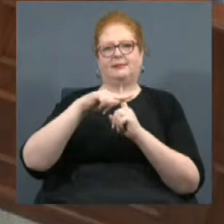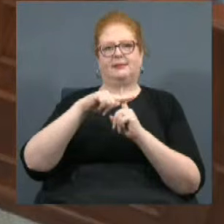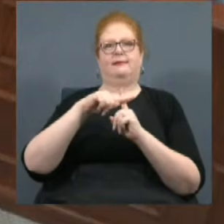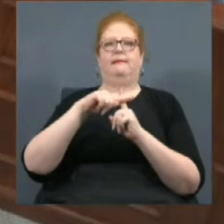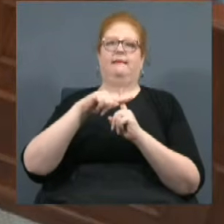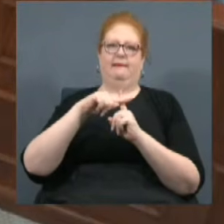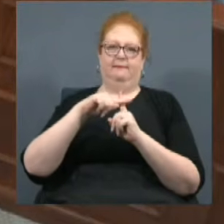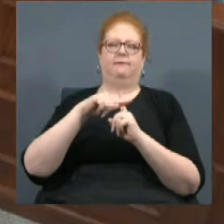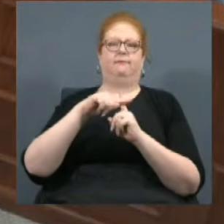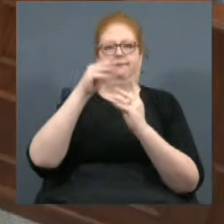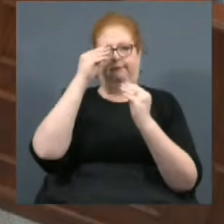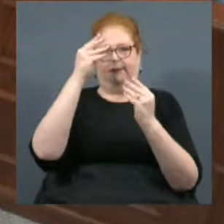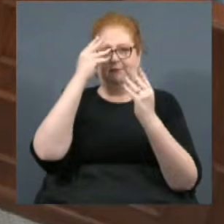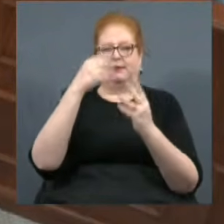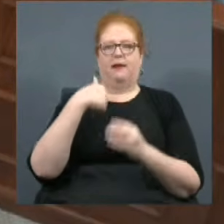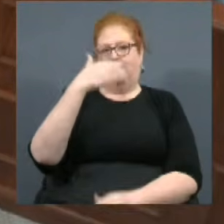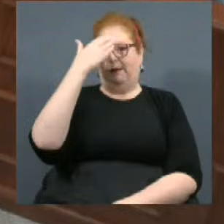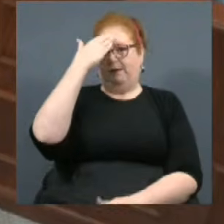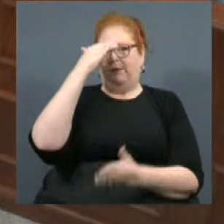Directors